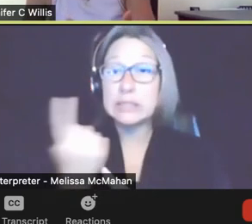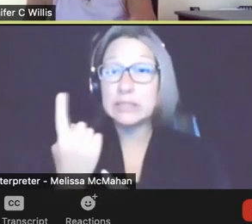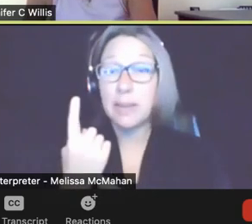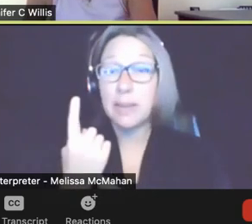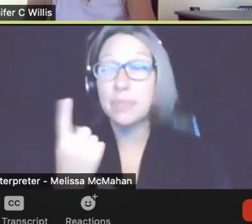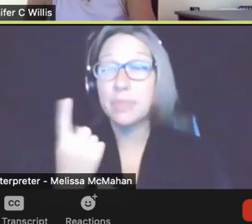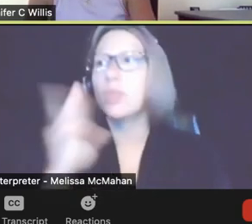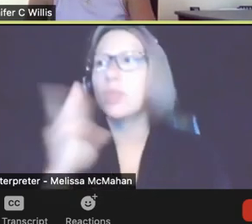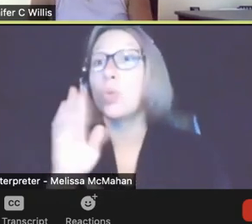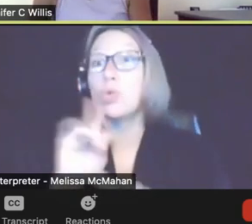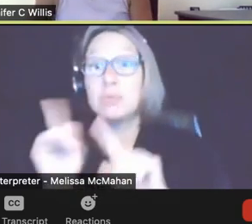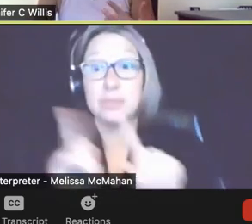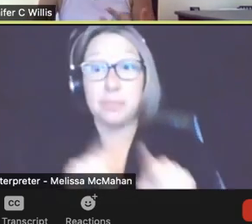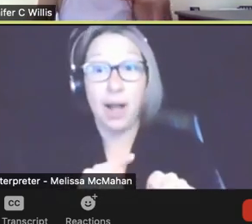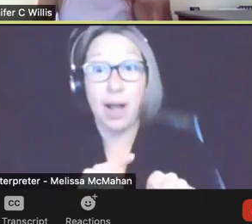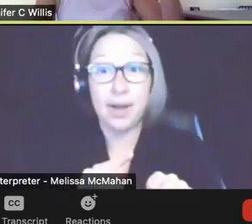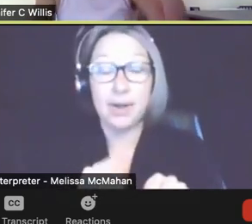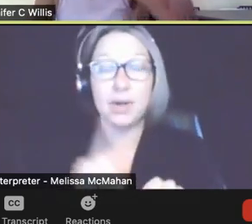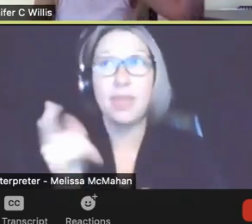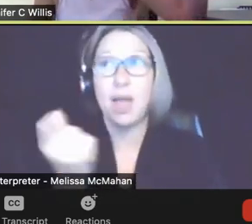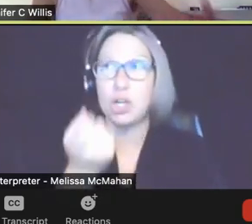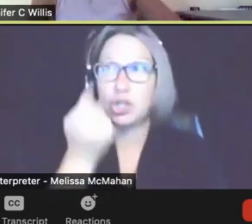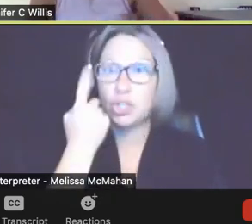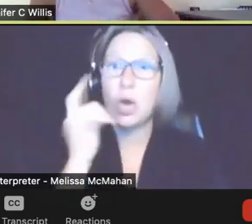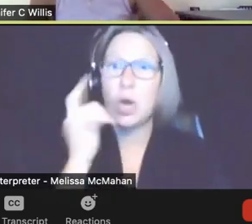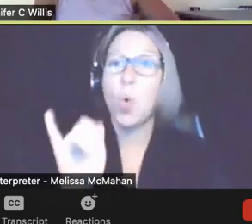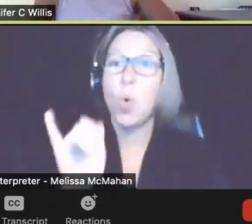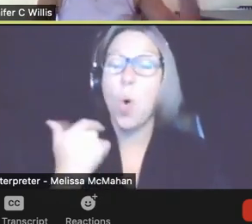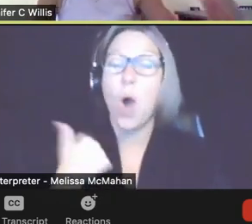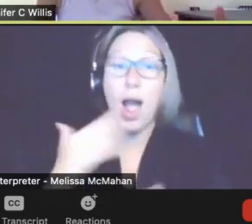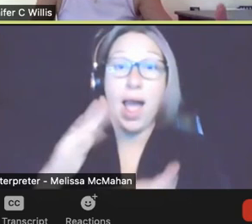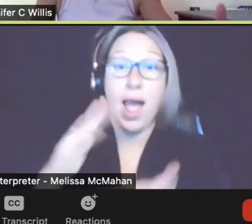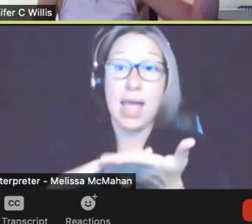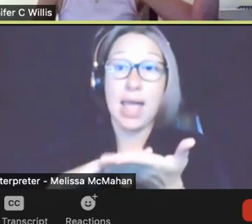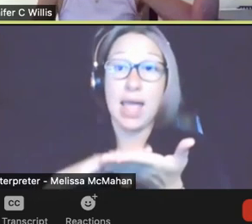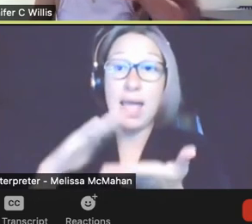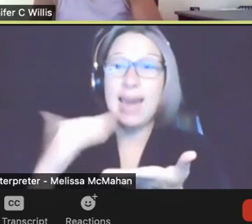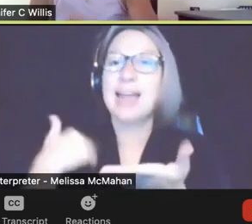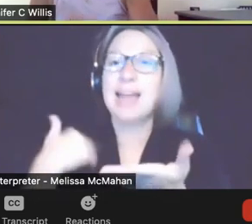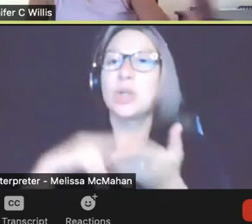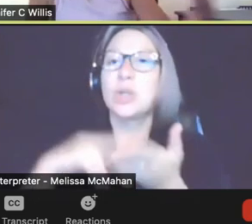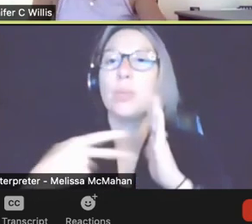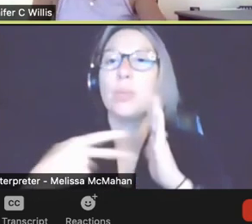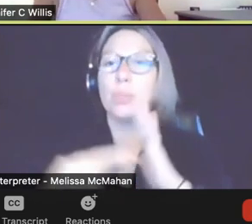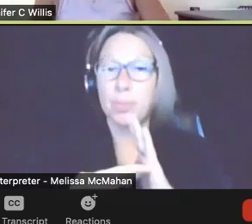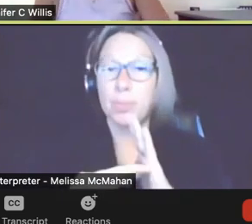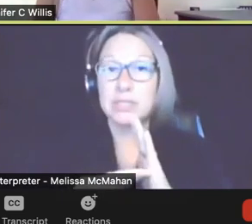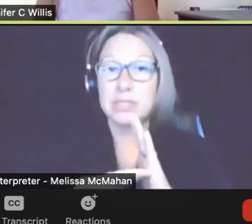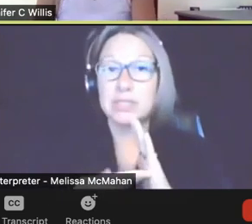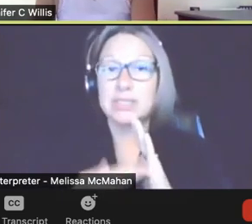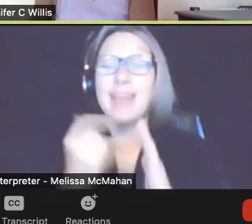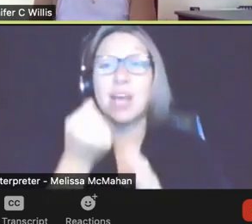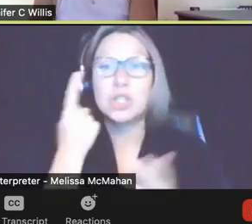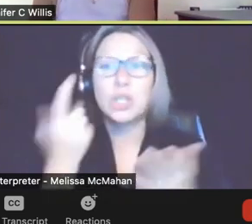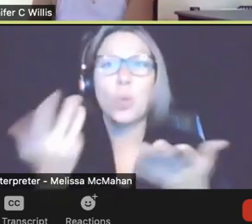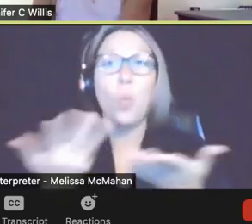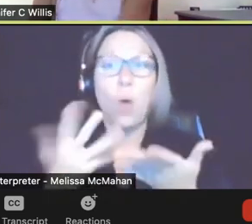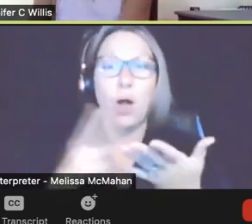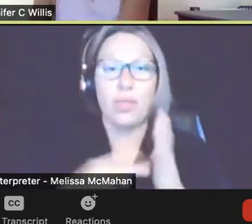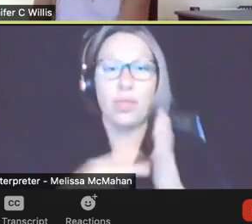immediately going to respond to them, so that they understand that when I hit this thing, it has a purpose, and this is the purpose that it